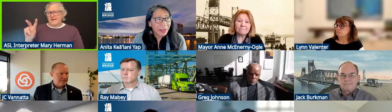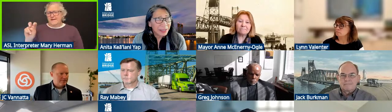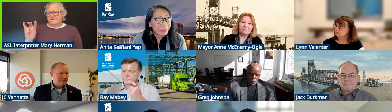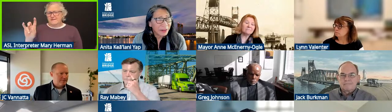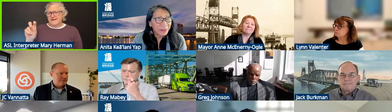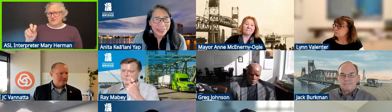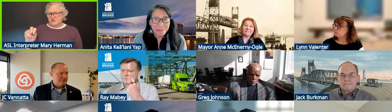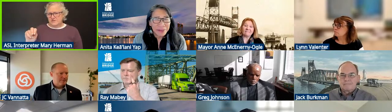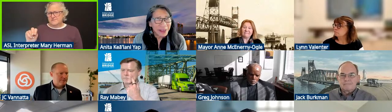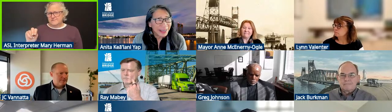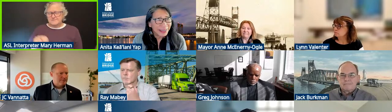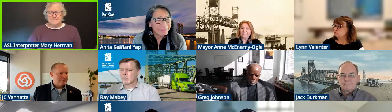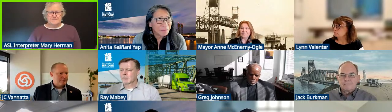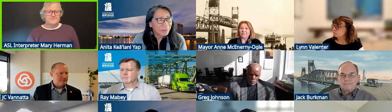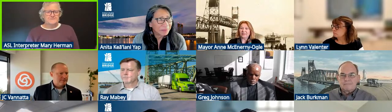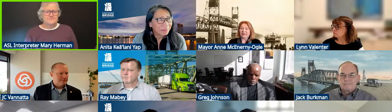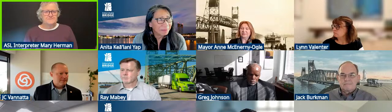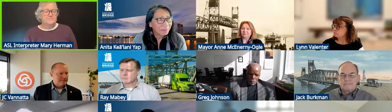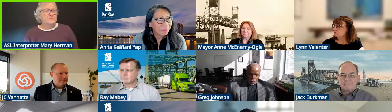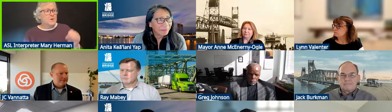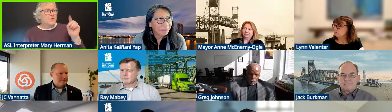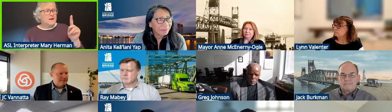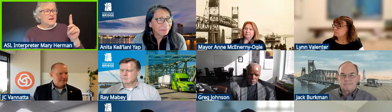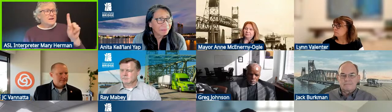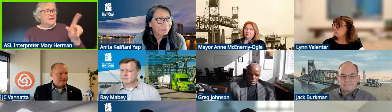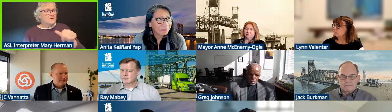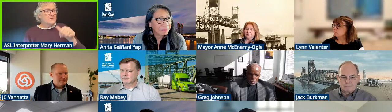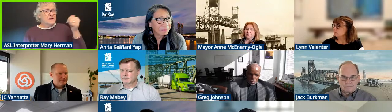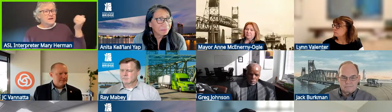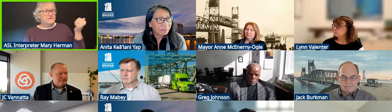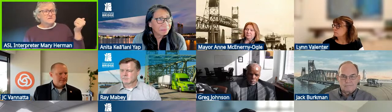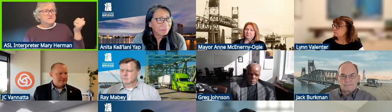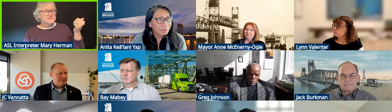anyone else before we move on?